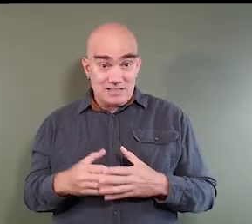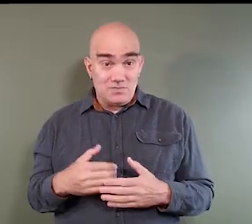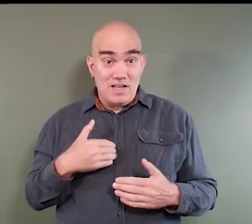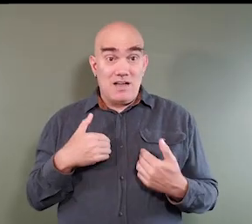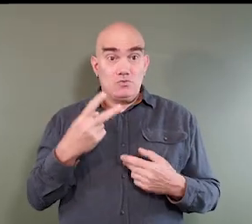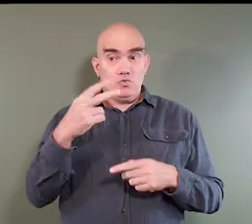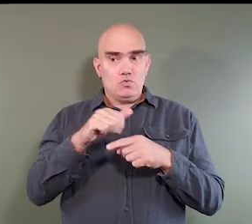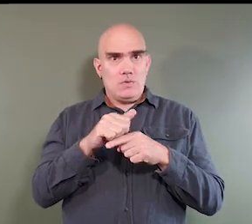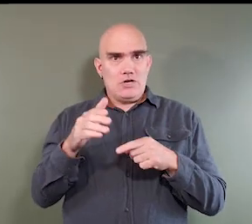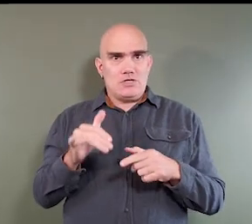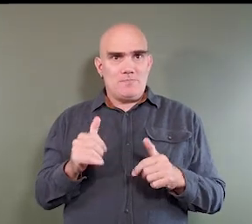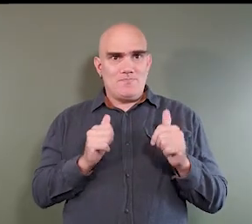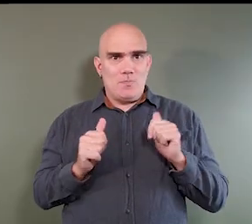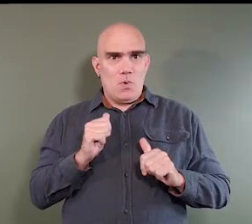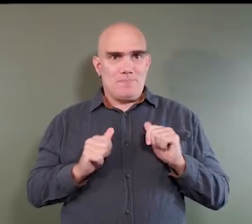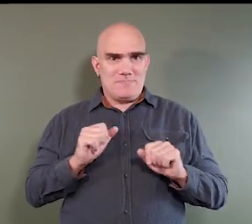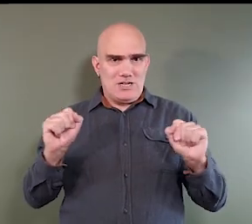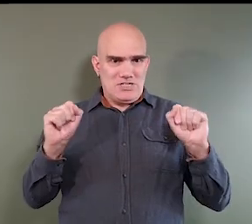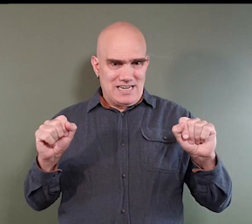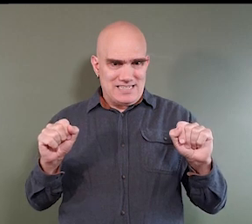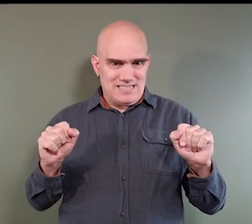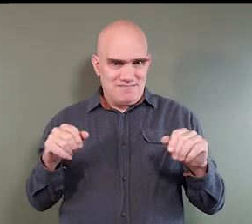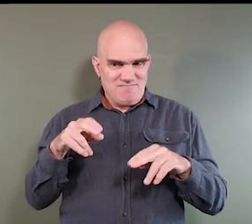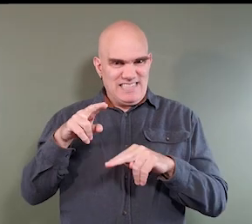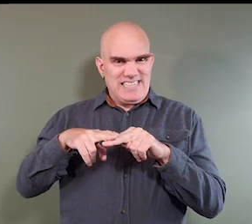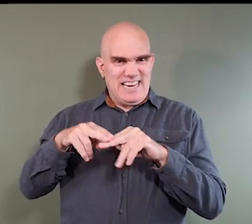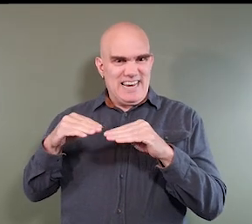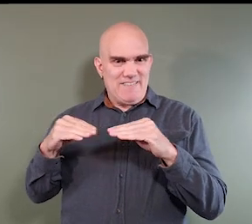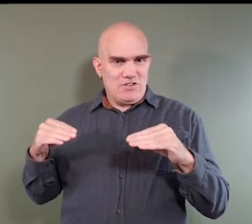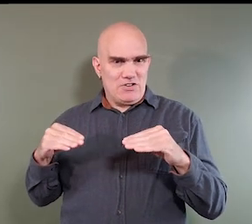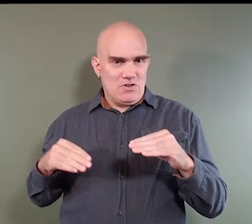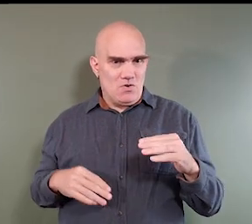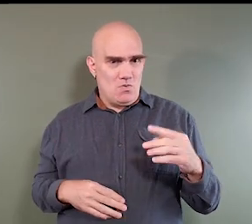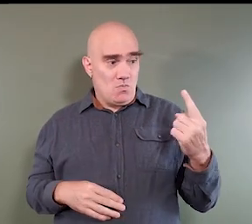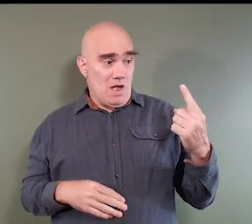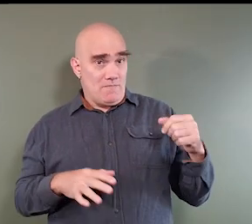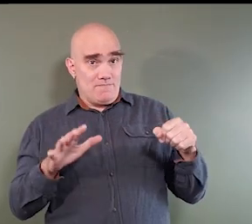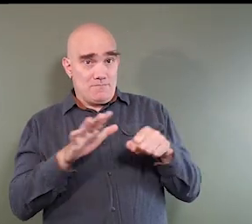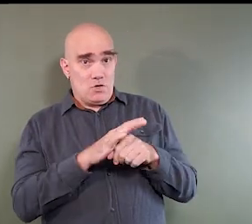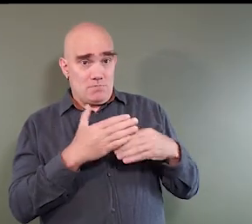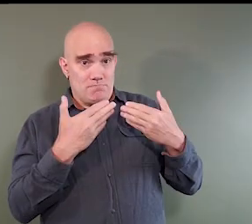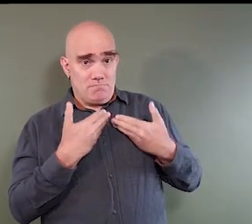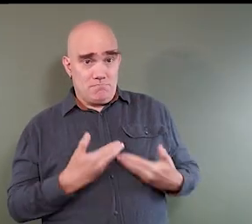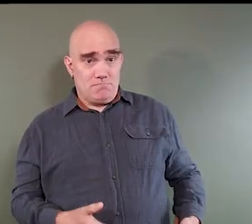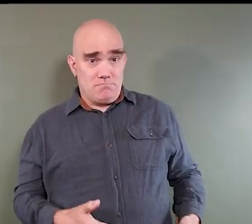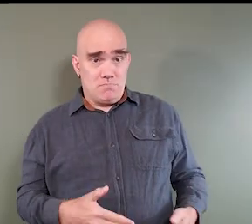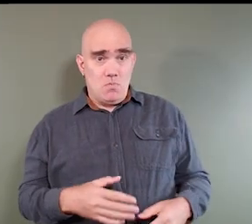have 2 trainers that perform exercises at a seated level. One does a total body